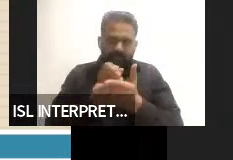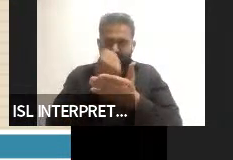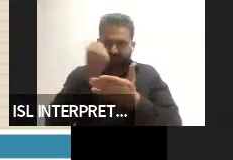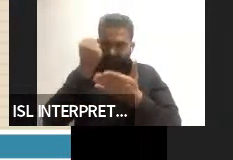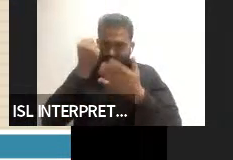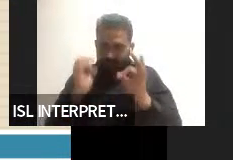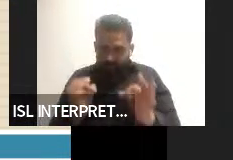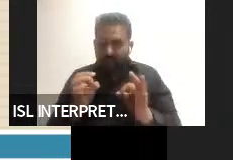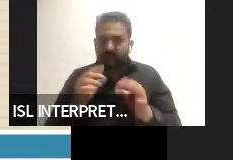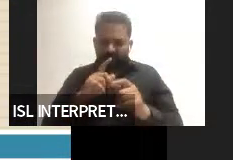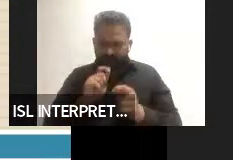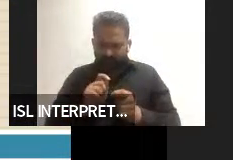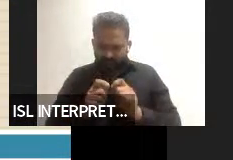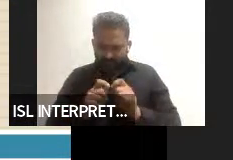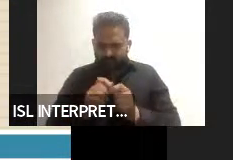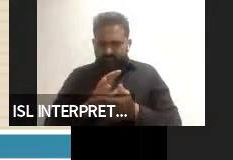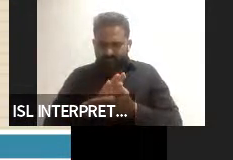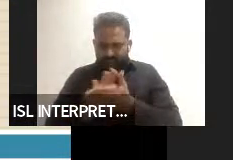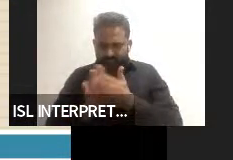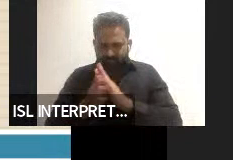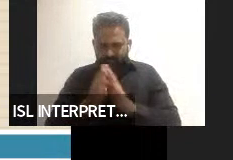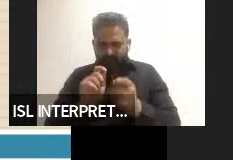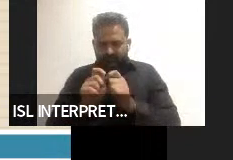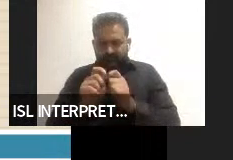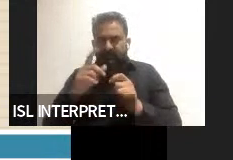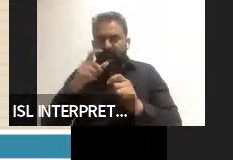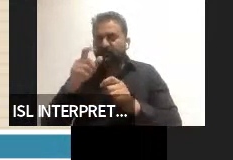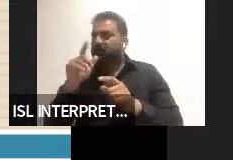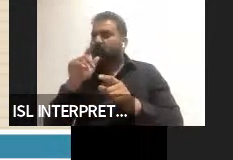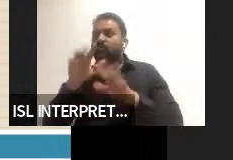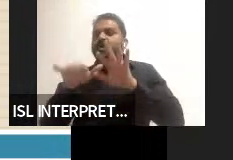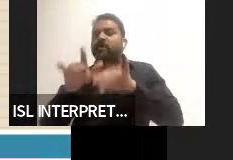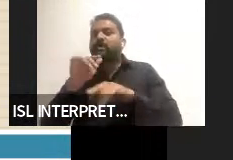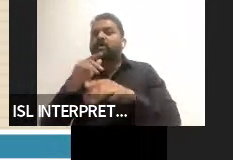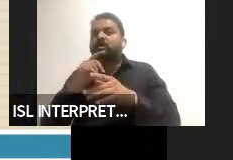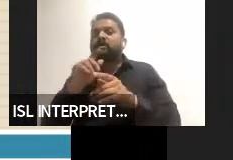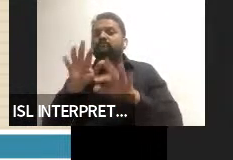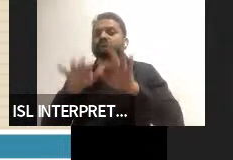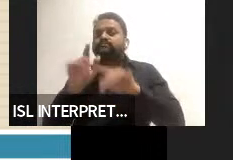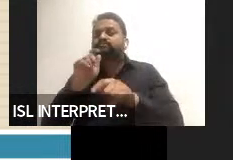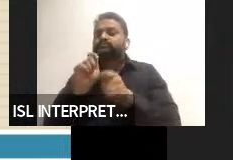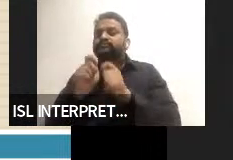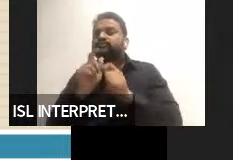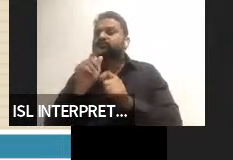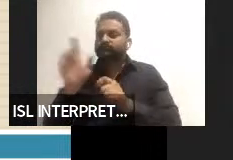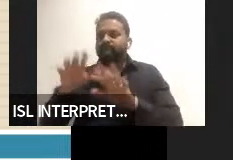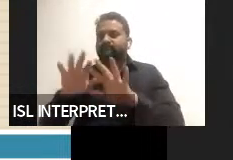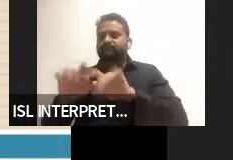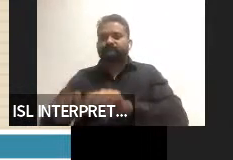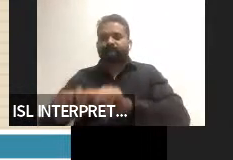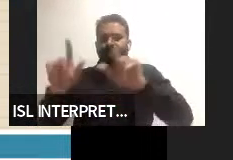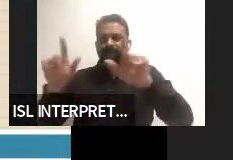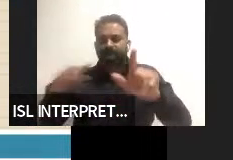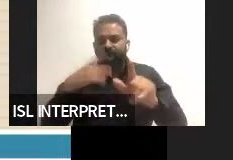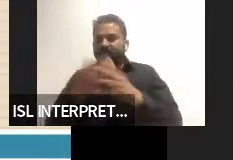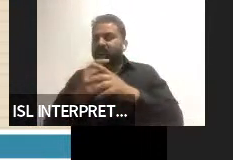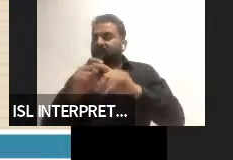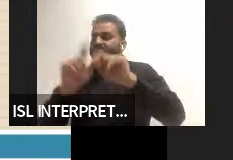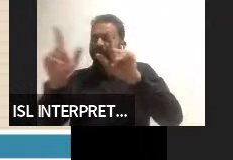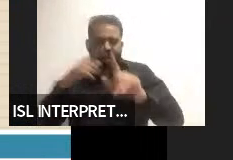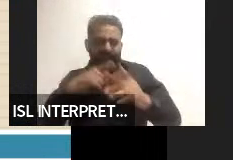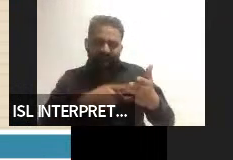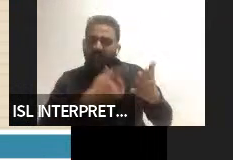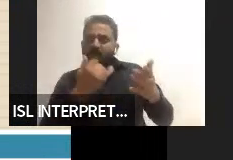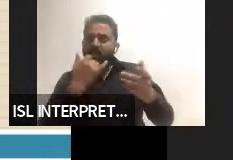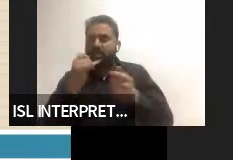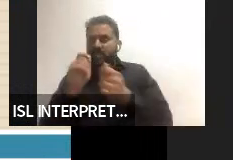things. Again, your member editors from the team can open the computer, take out that file and start